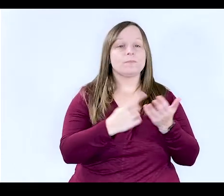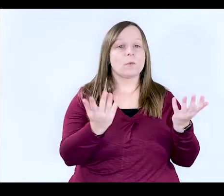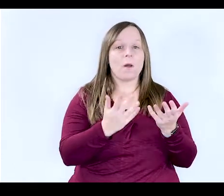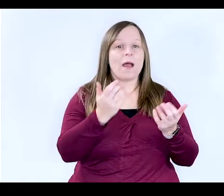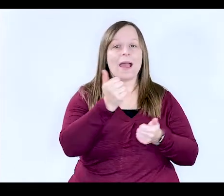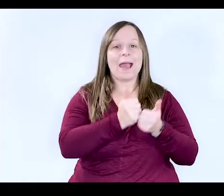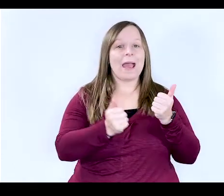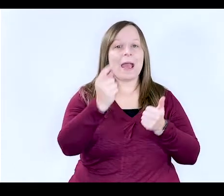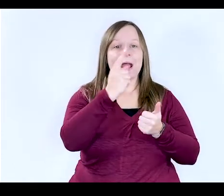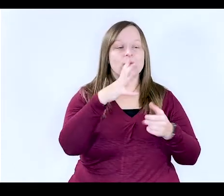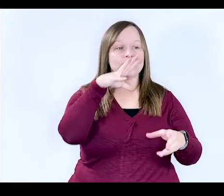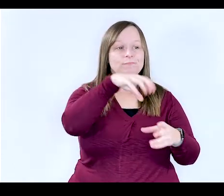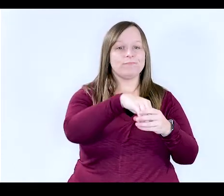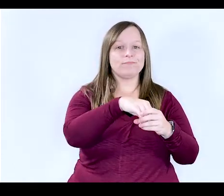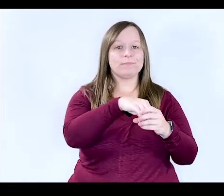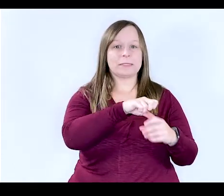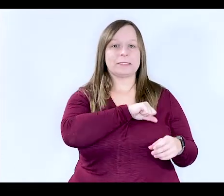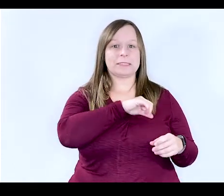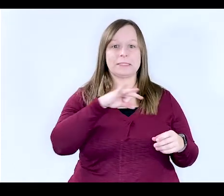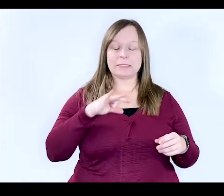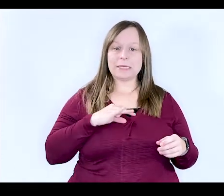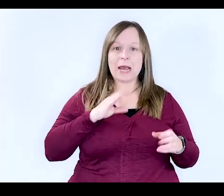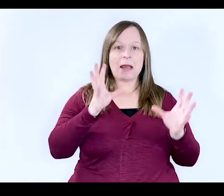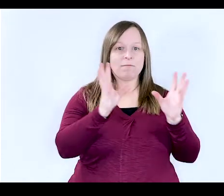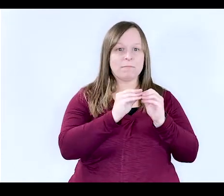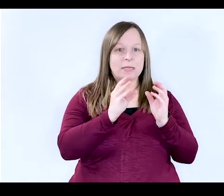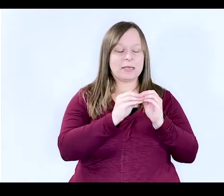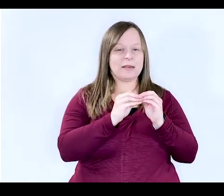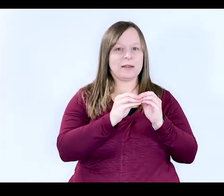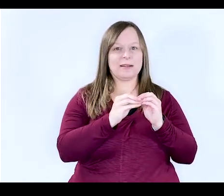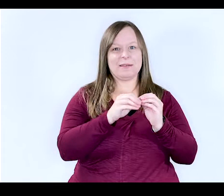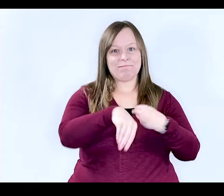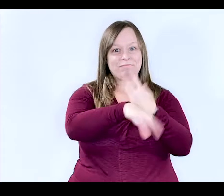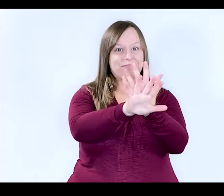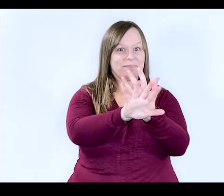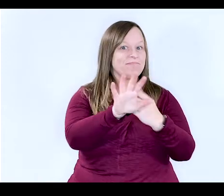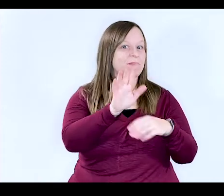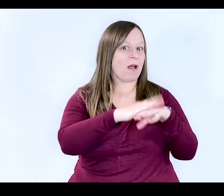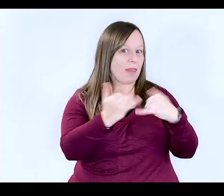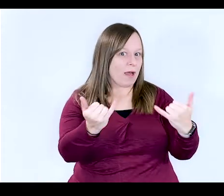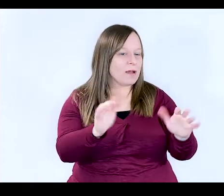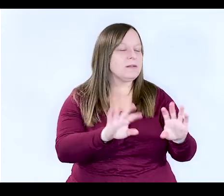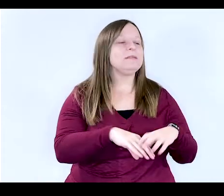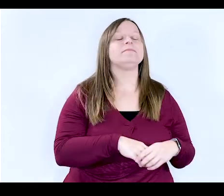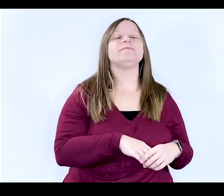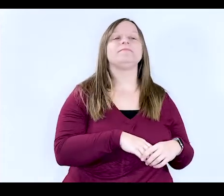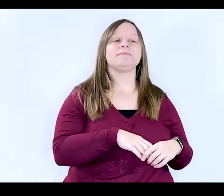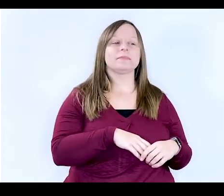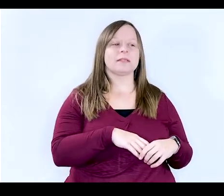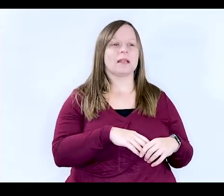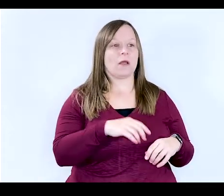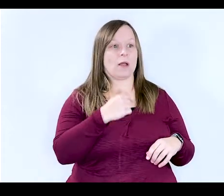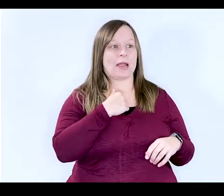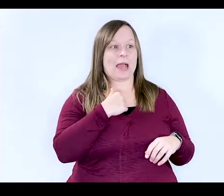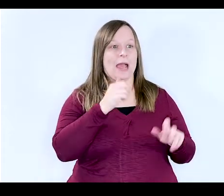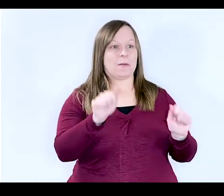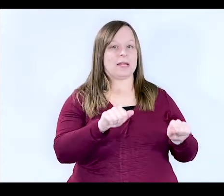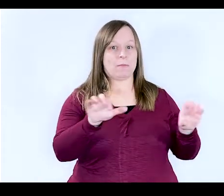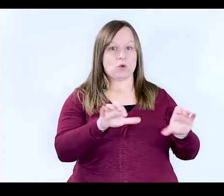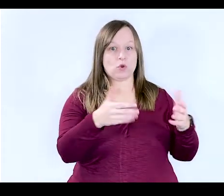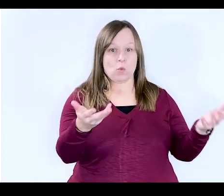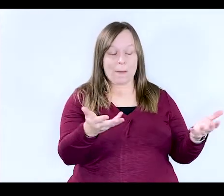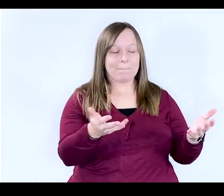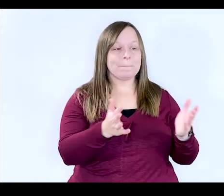do was have everybody in on this staff meeting remotely, online. And what I was able to